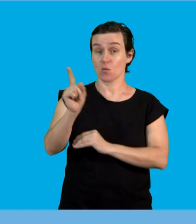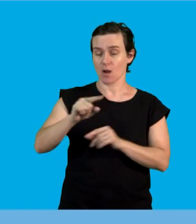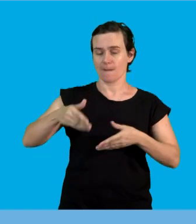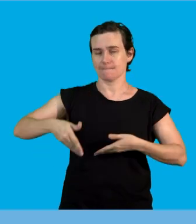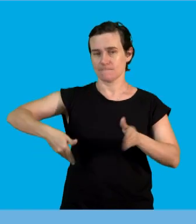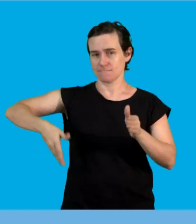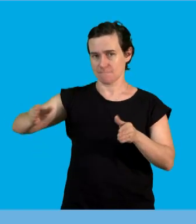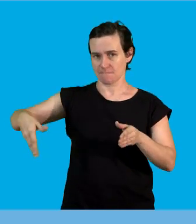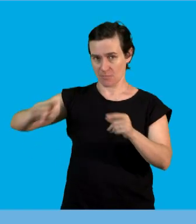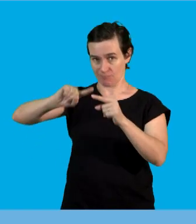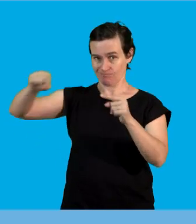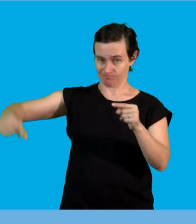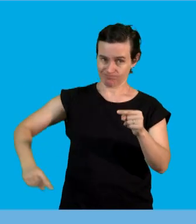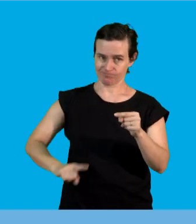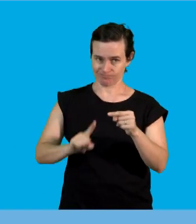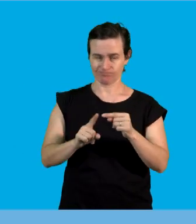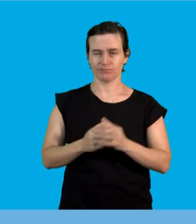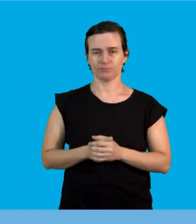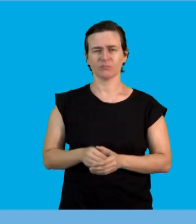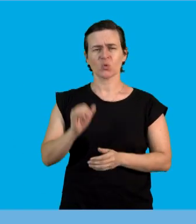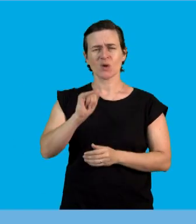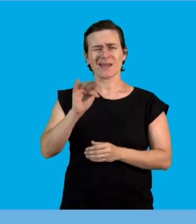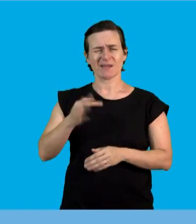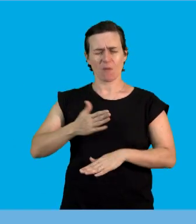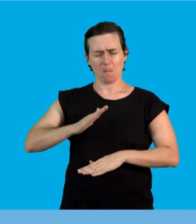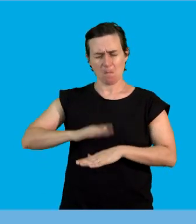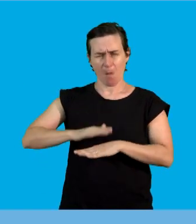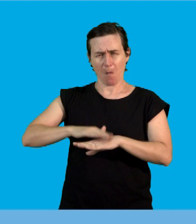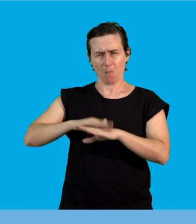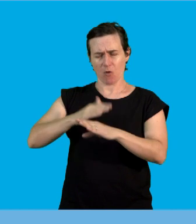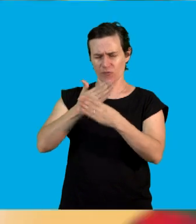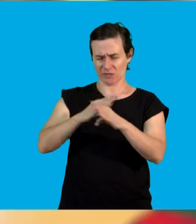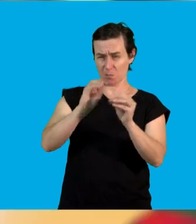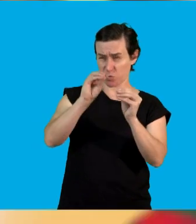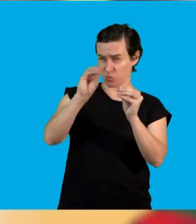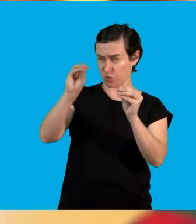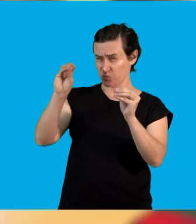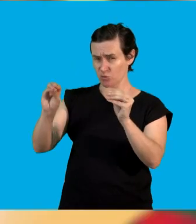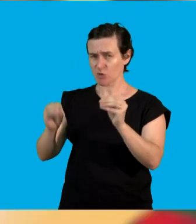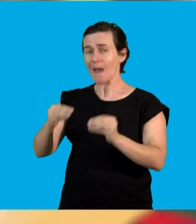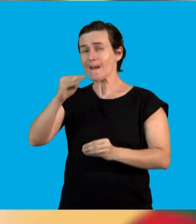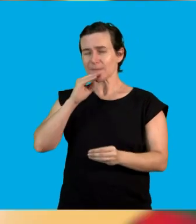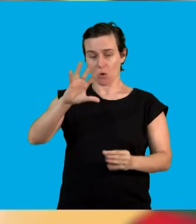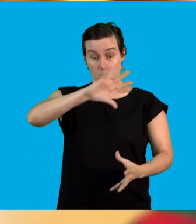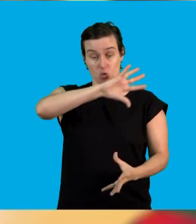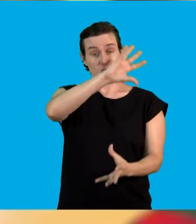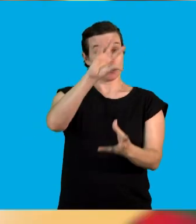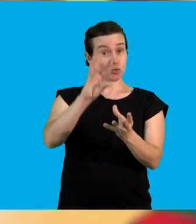in the circuit. So when we are adding more resistors in a parallel circuit, what are we doing to the entire